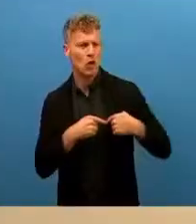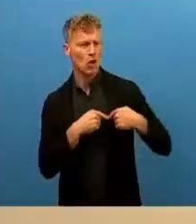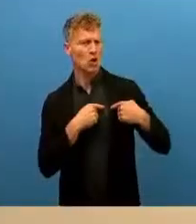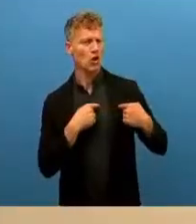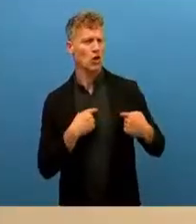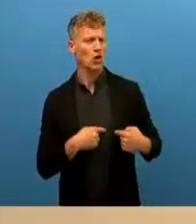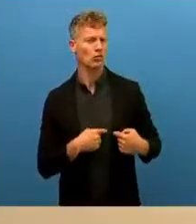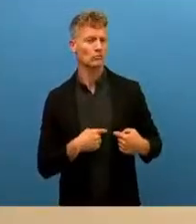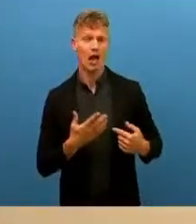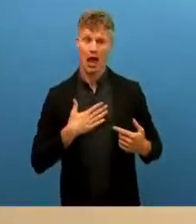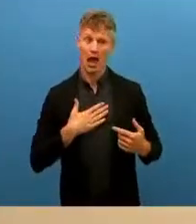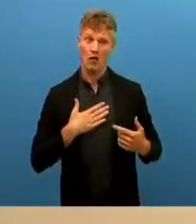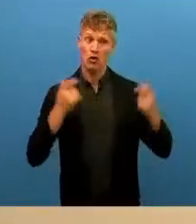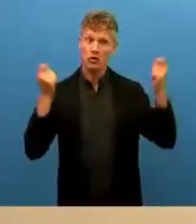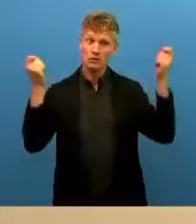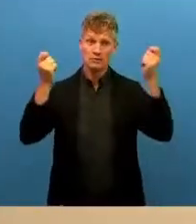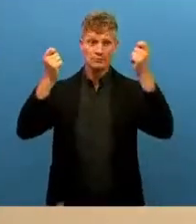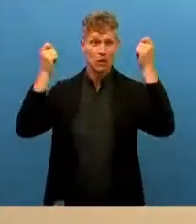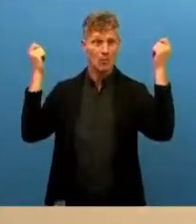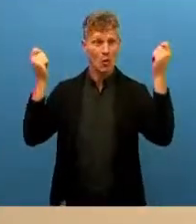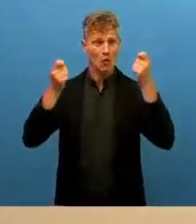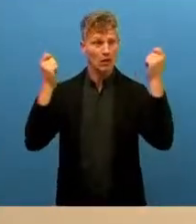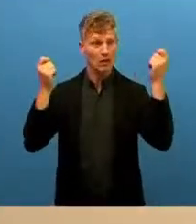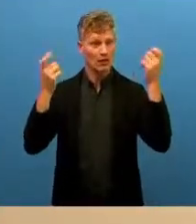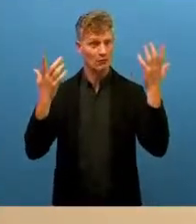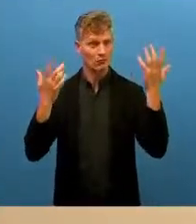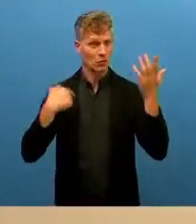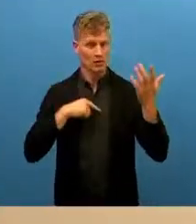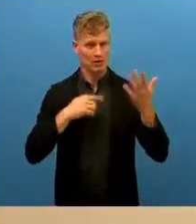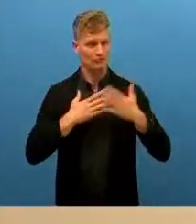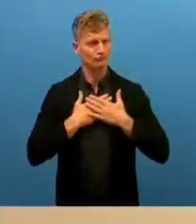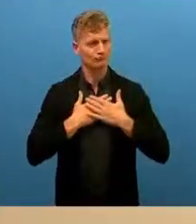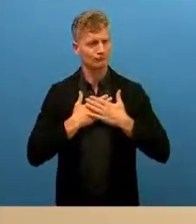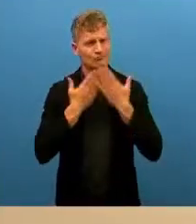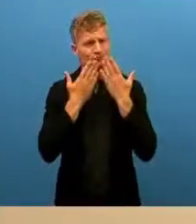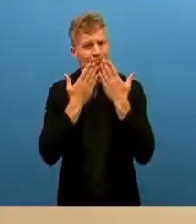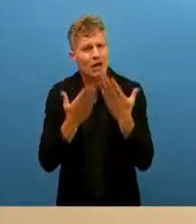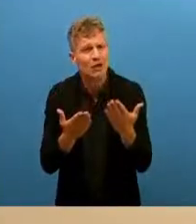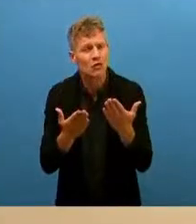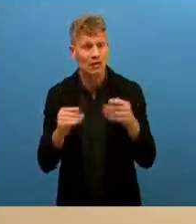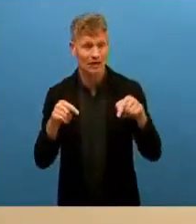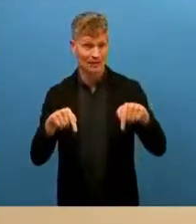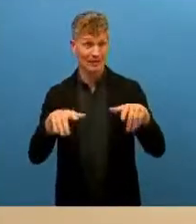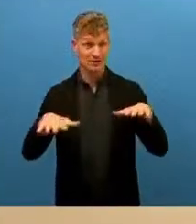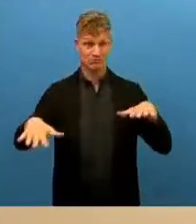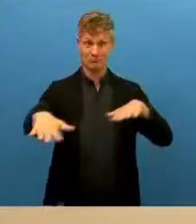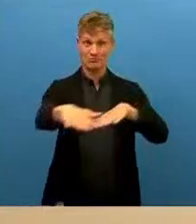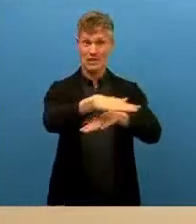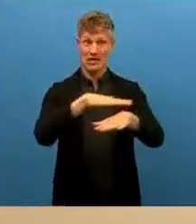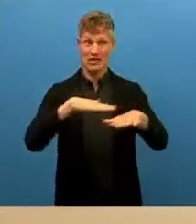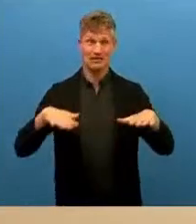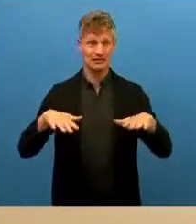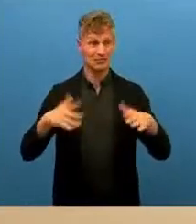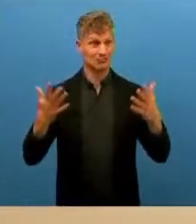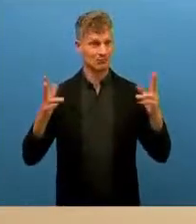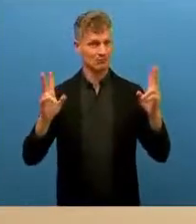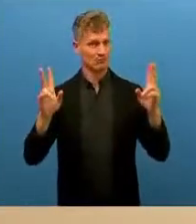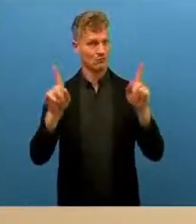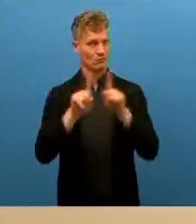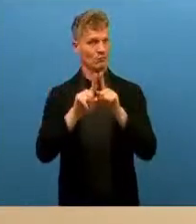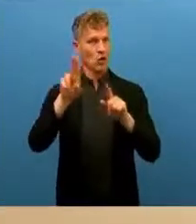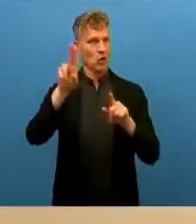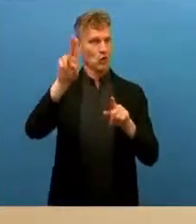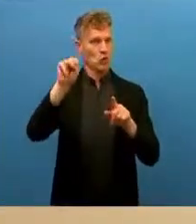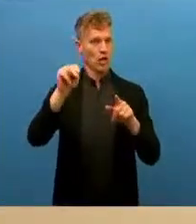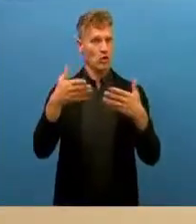they're the force of the present. With gratitude, we recognize that this international space has been open